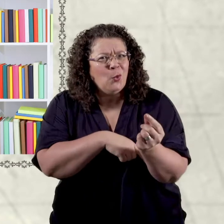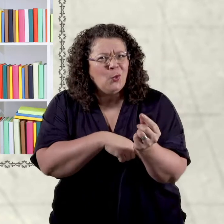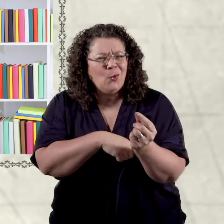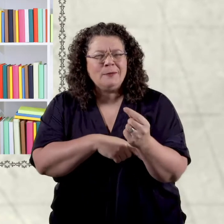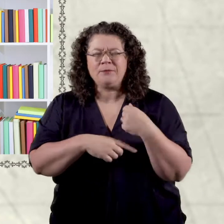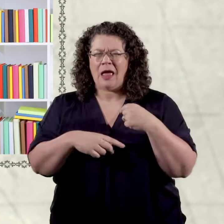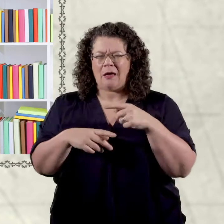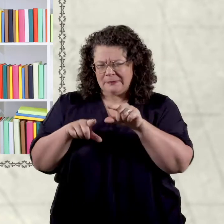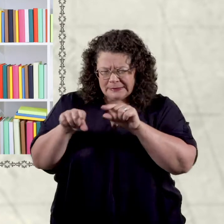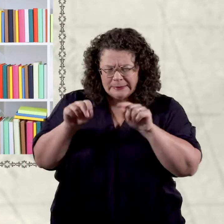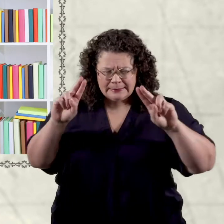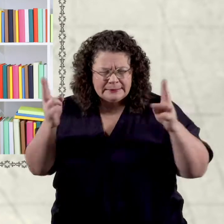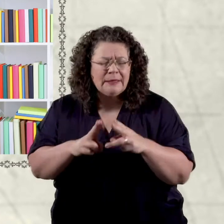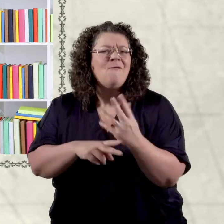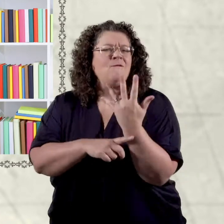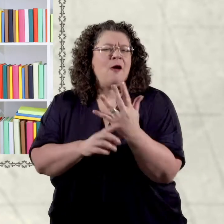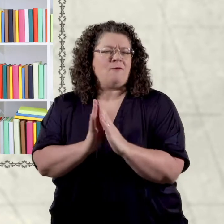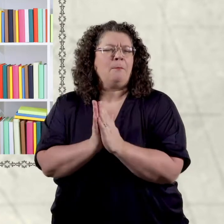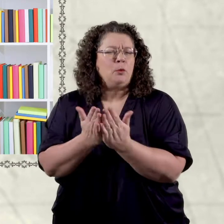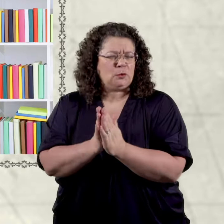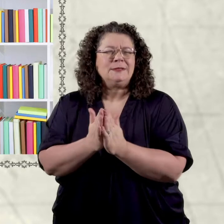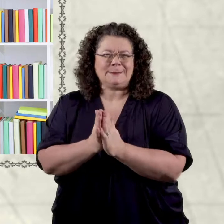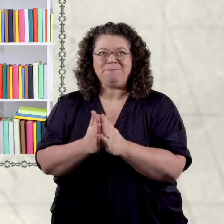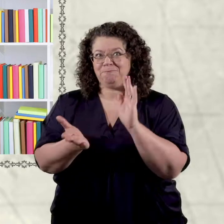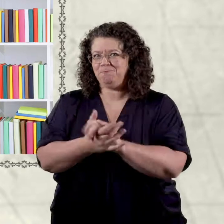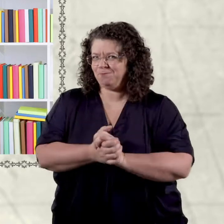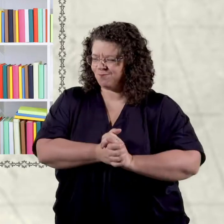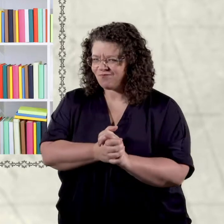I've narrowed it down to my favourite 5 books. Here we go.